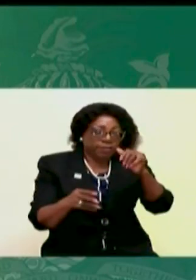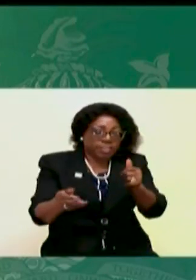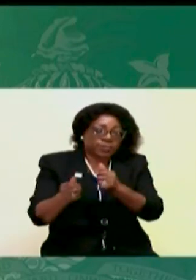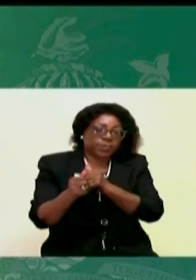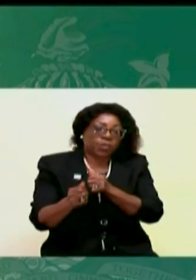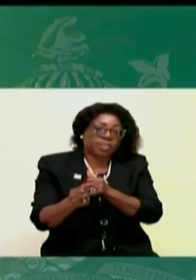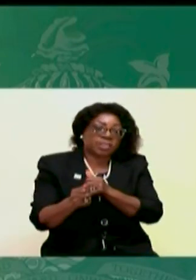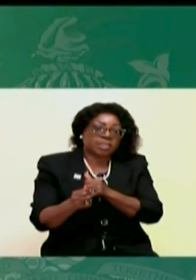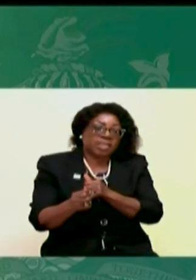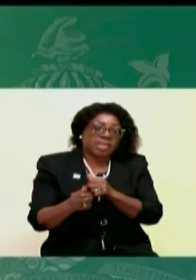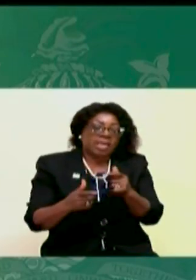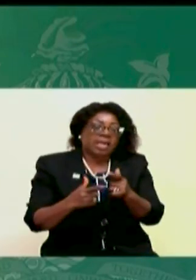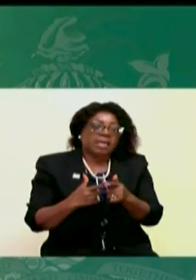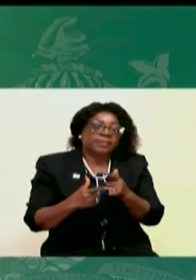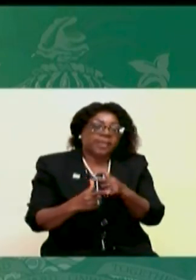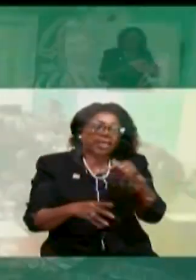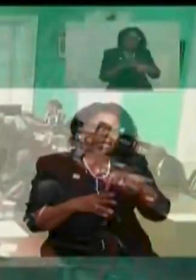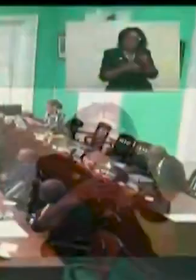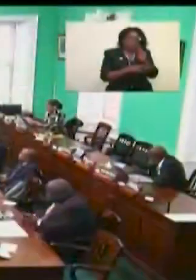at all the work that our people have done.